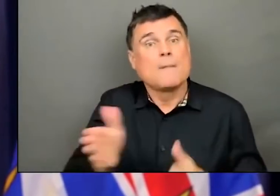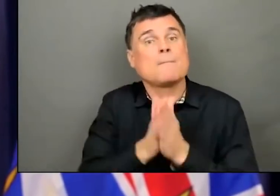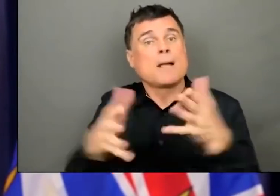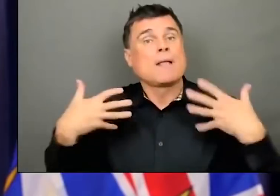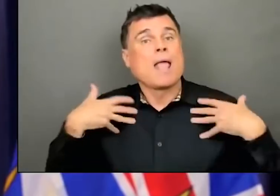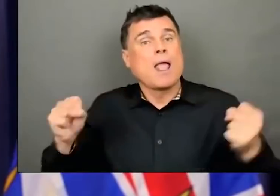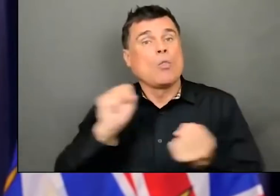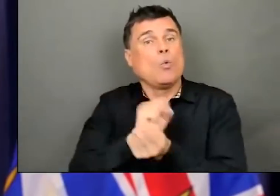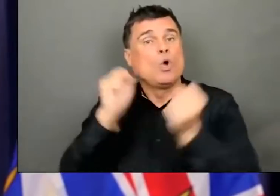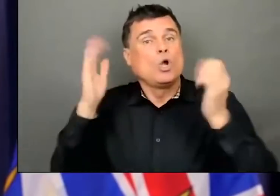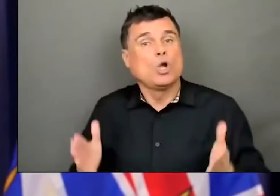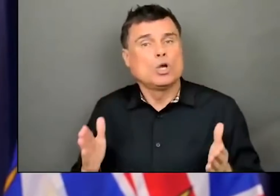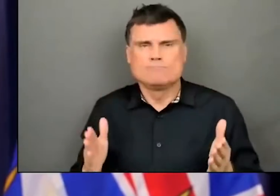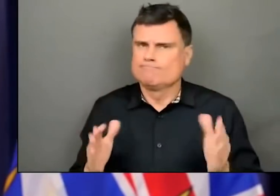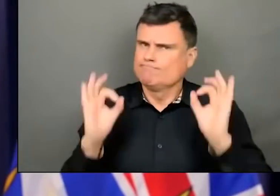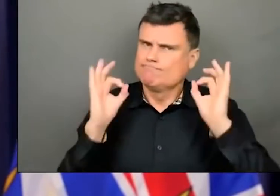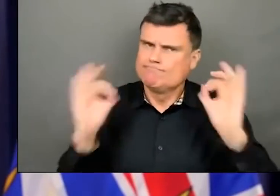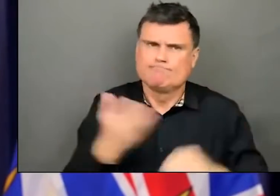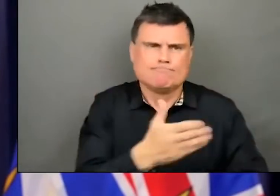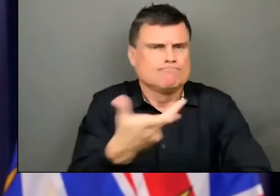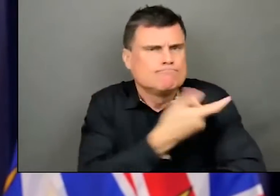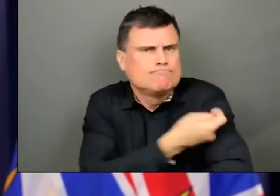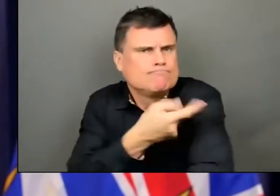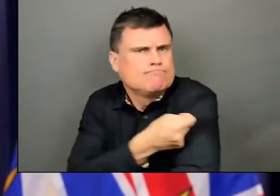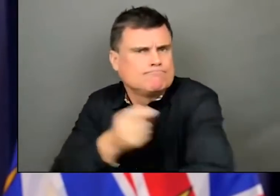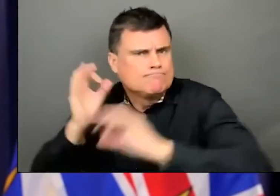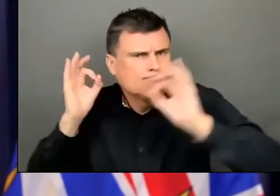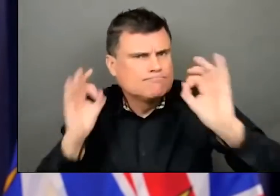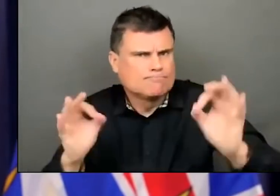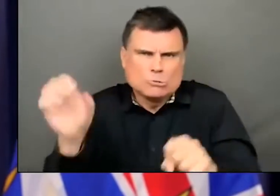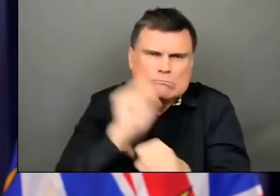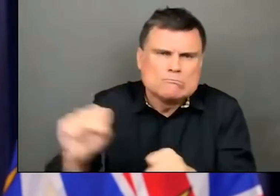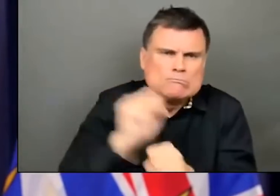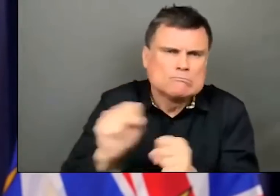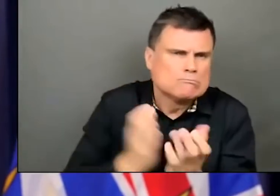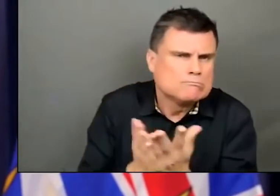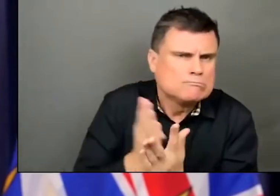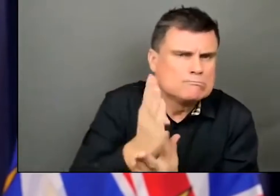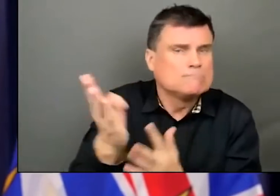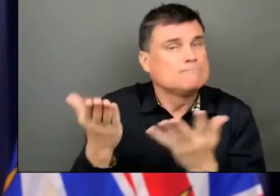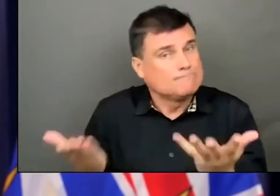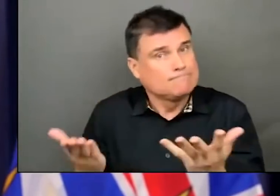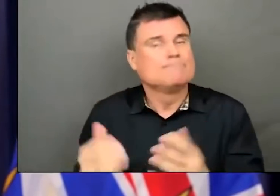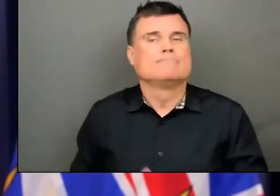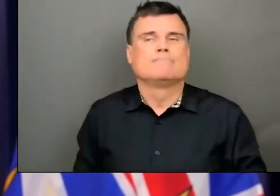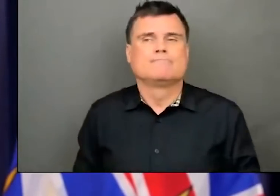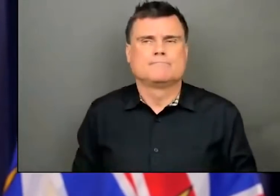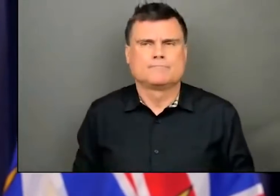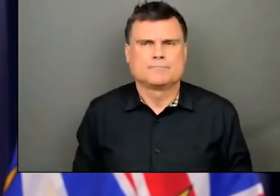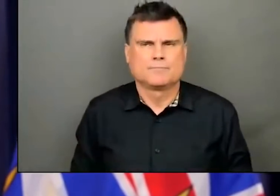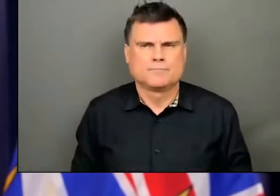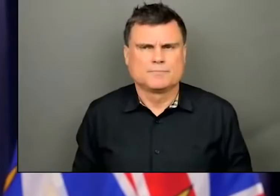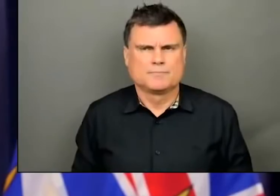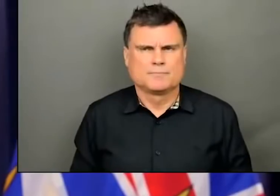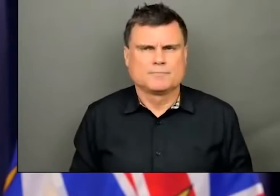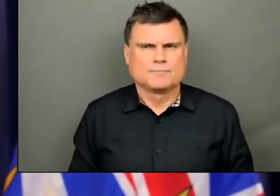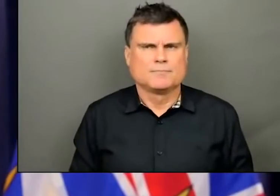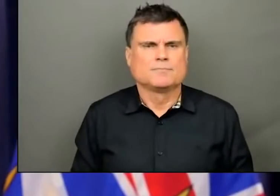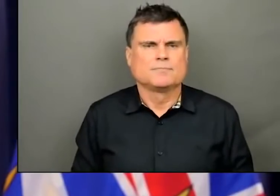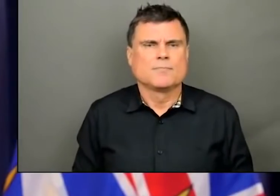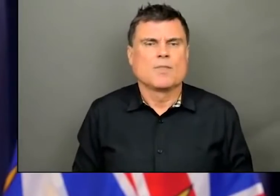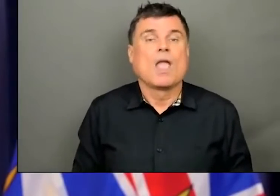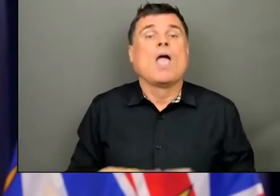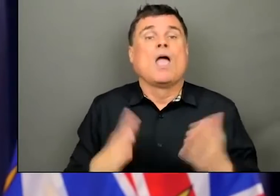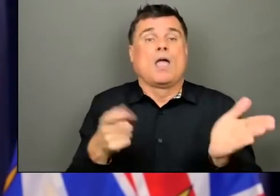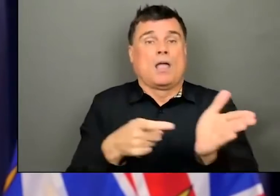times. With respect to mandatory vaccinations for healthcare workers, I want to bring you an update as to the numbers there. We